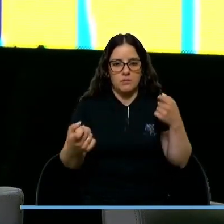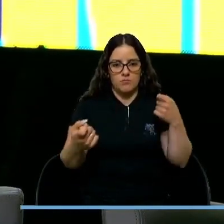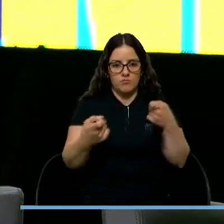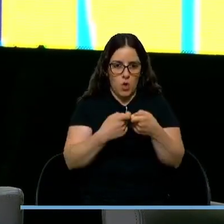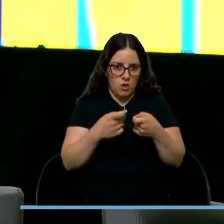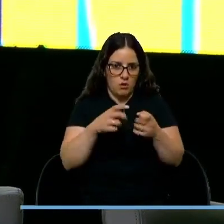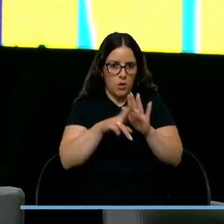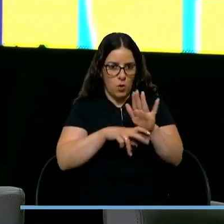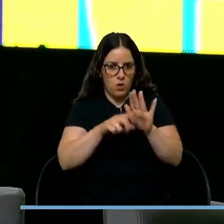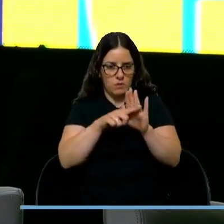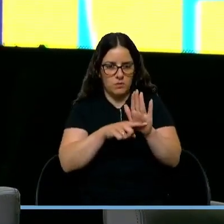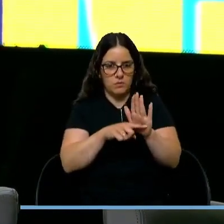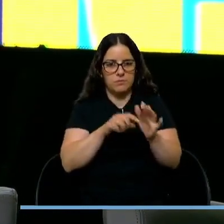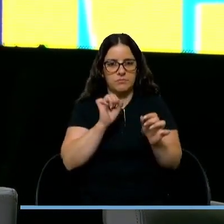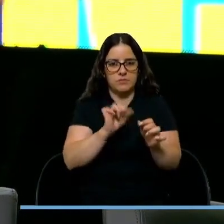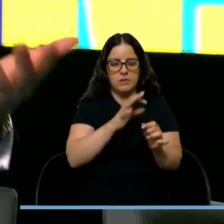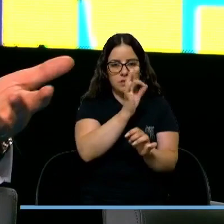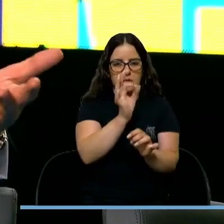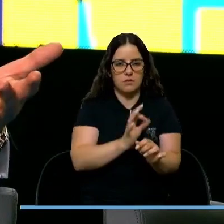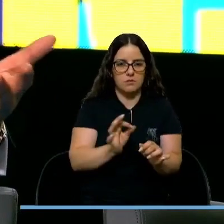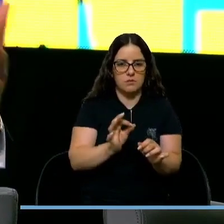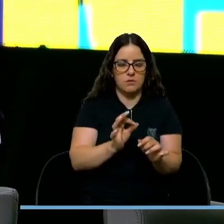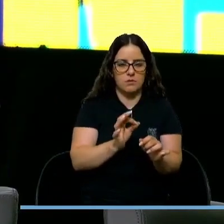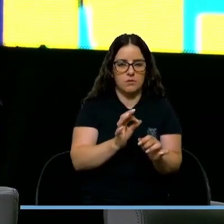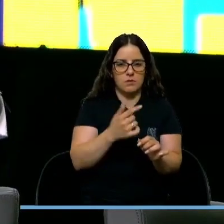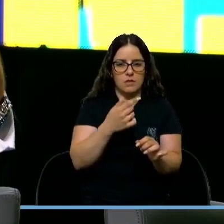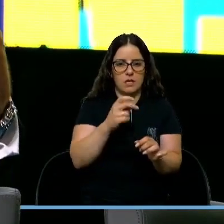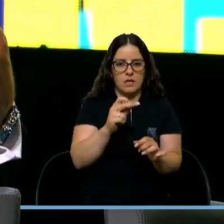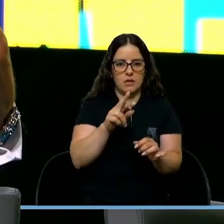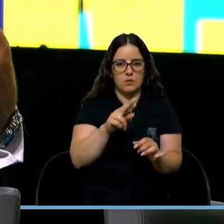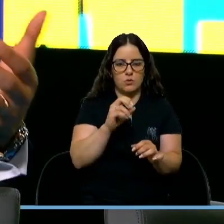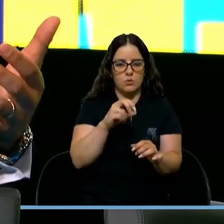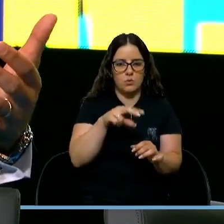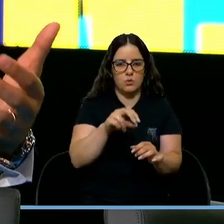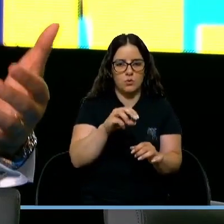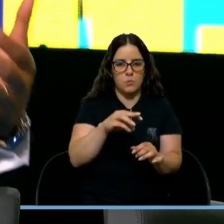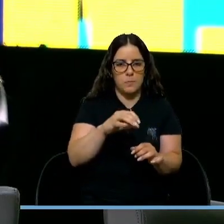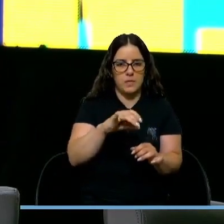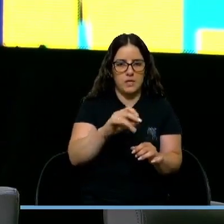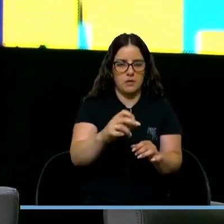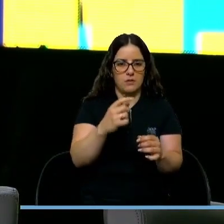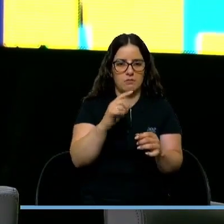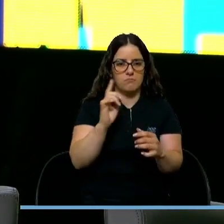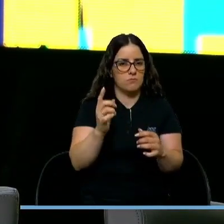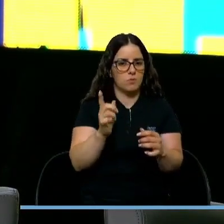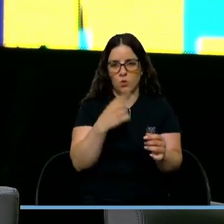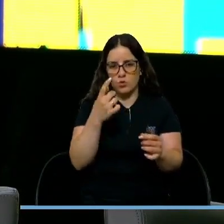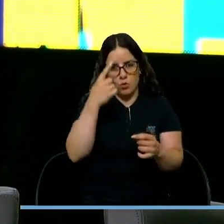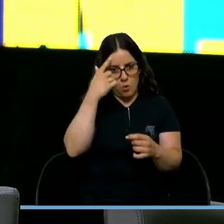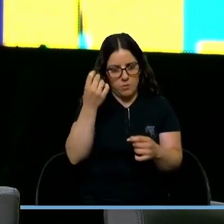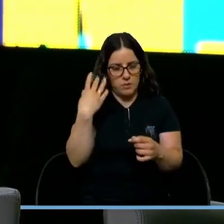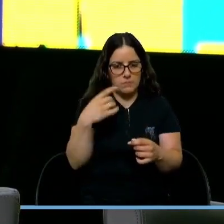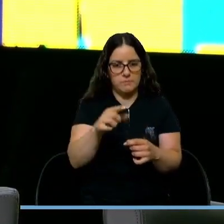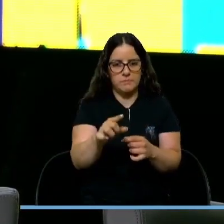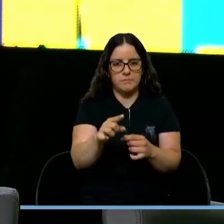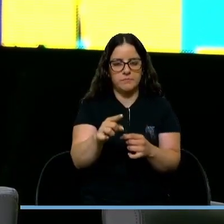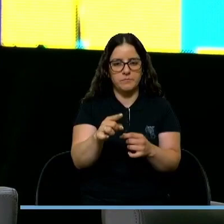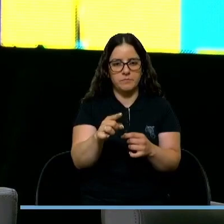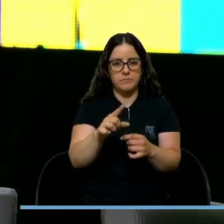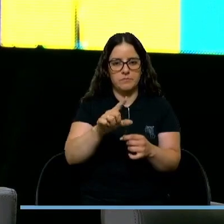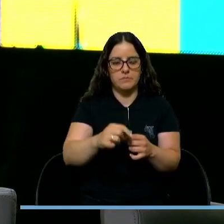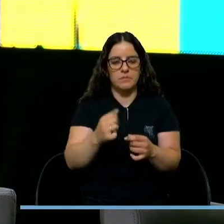which is important in terms of taxonomy. It has to be understood by all parties. And then a data